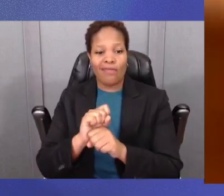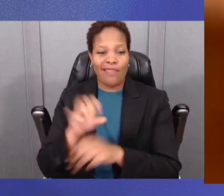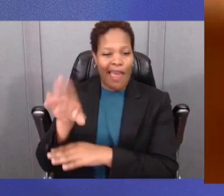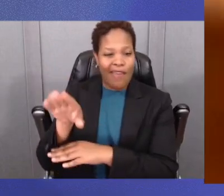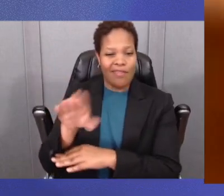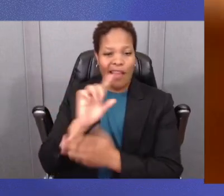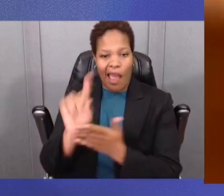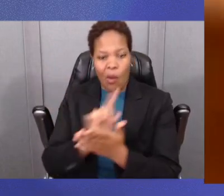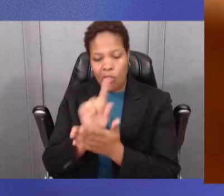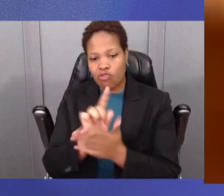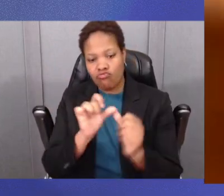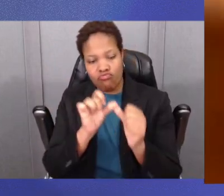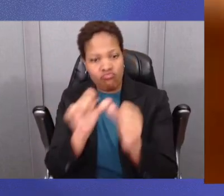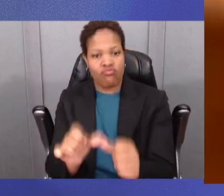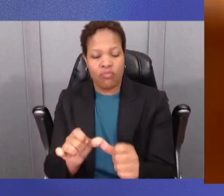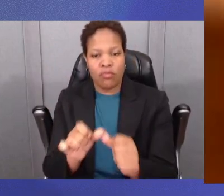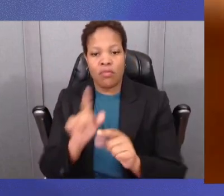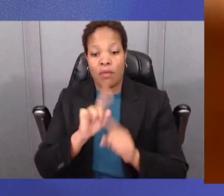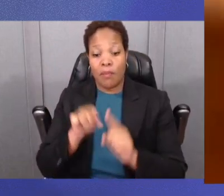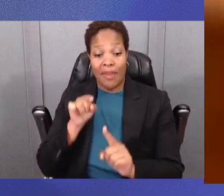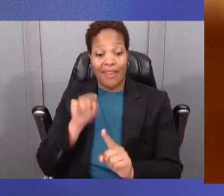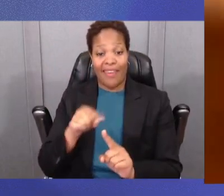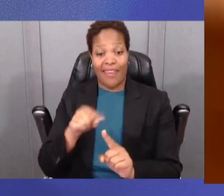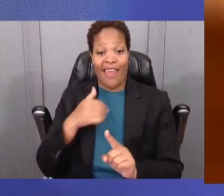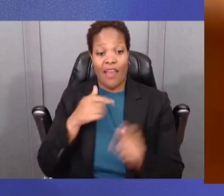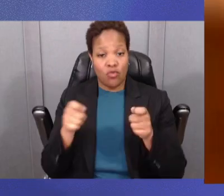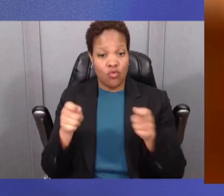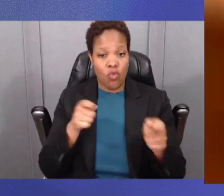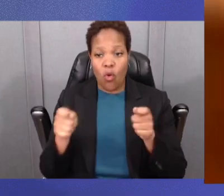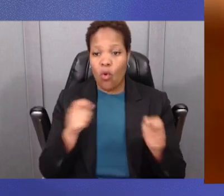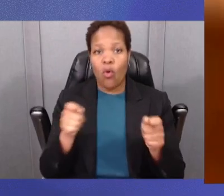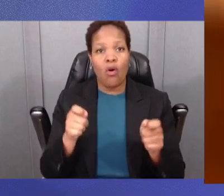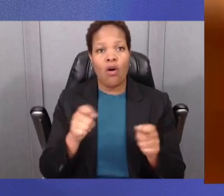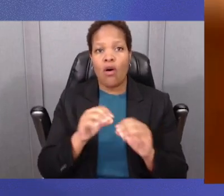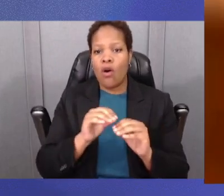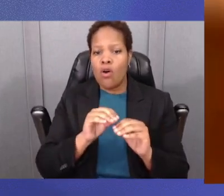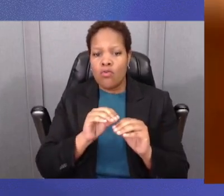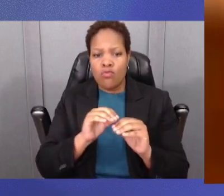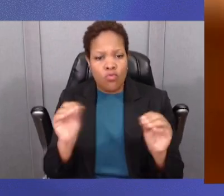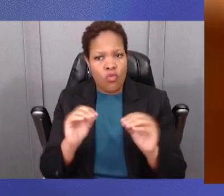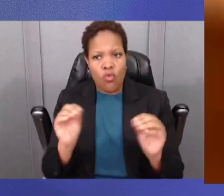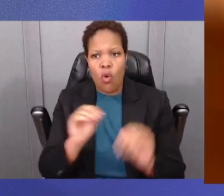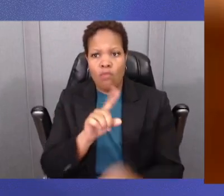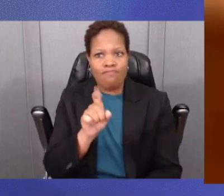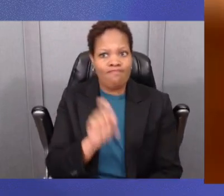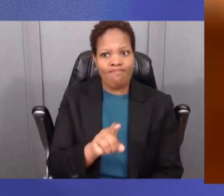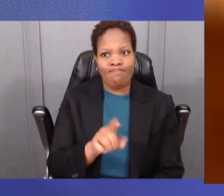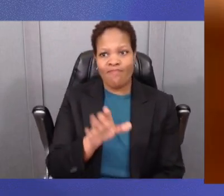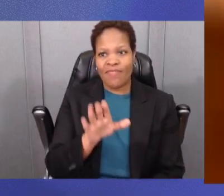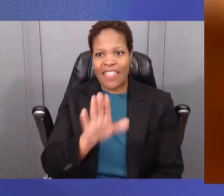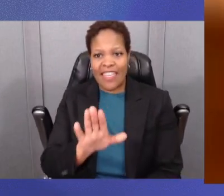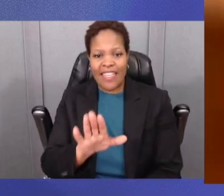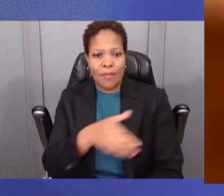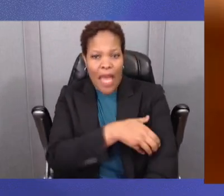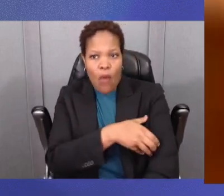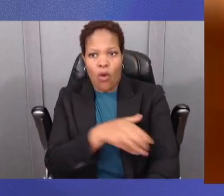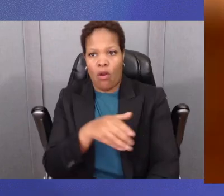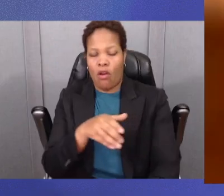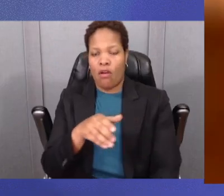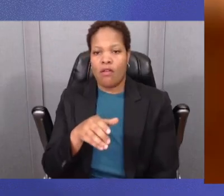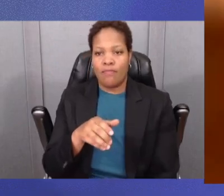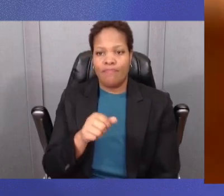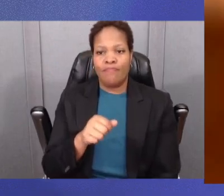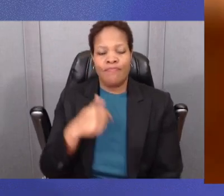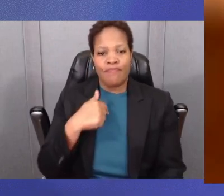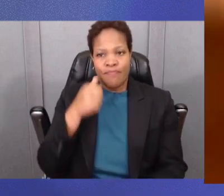And but he had the control. There was no question about his power and his sense of power. I remember